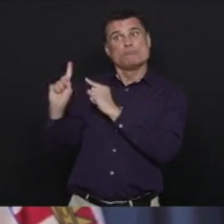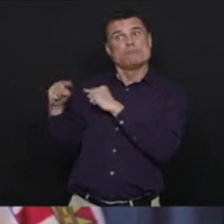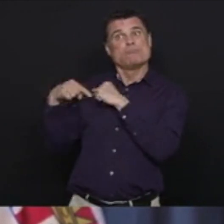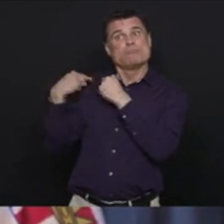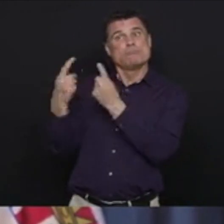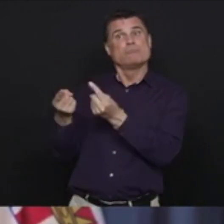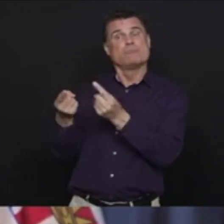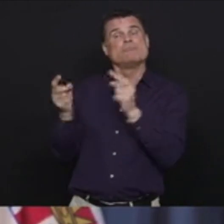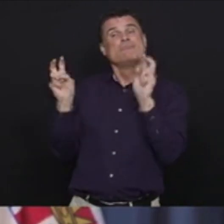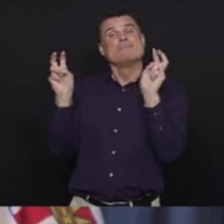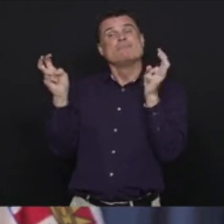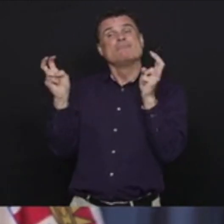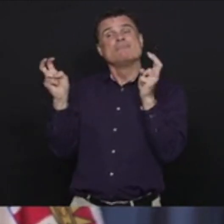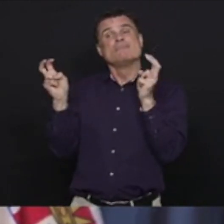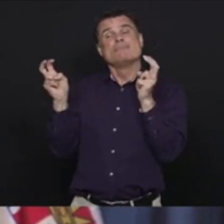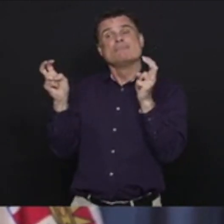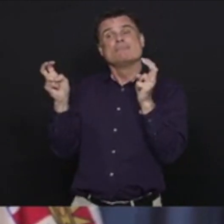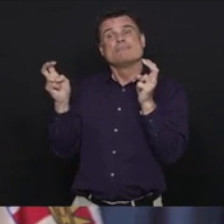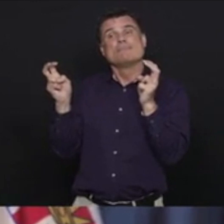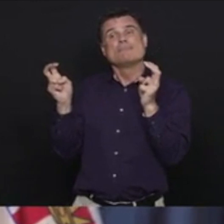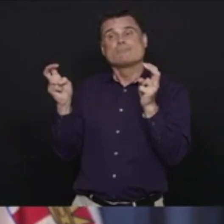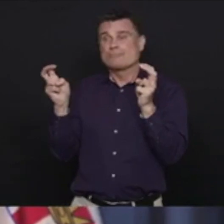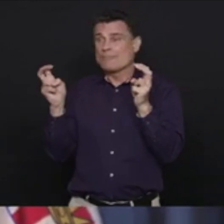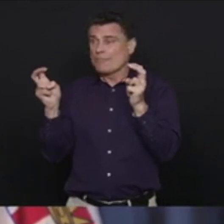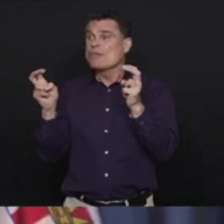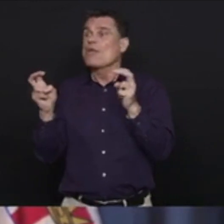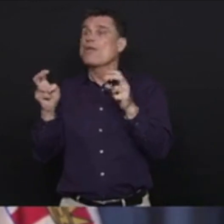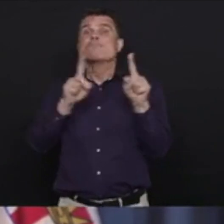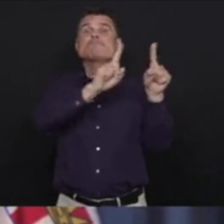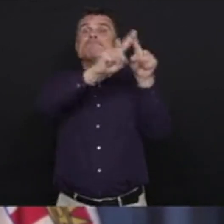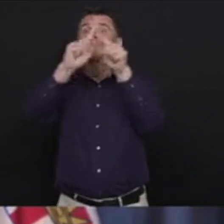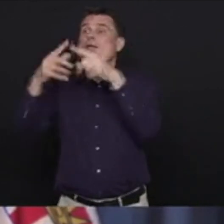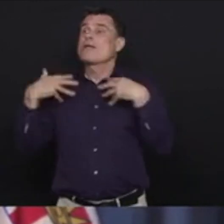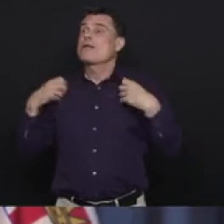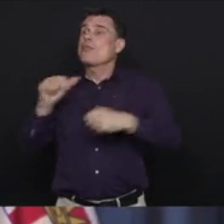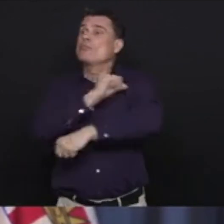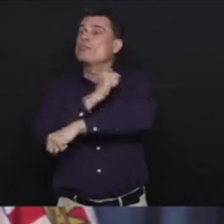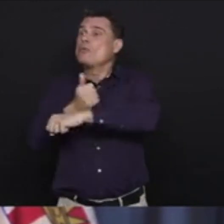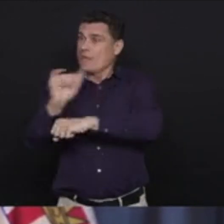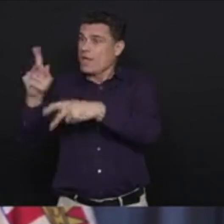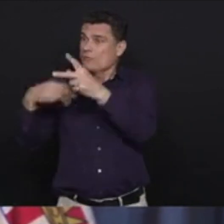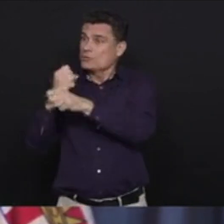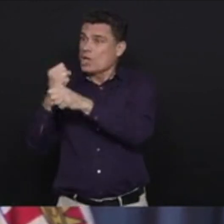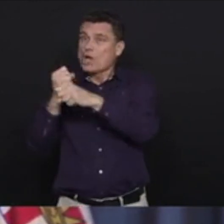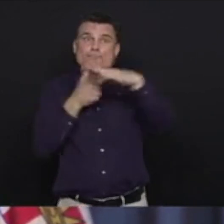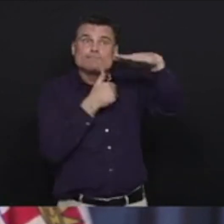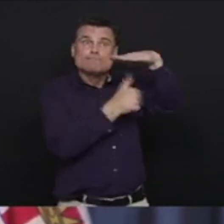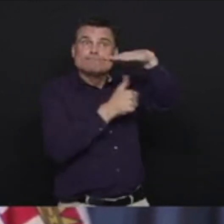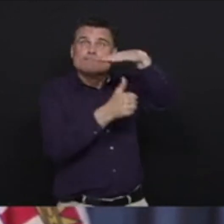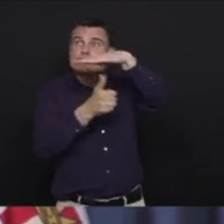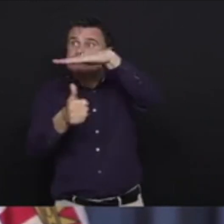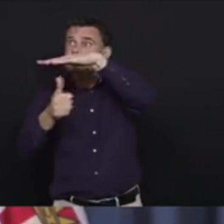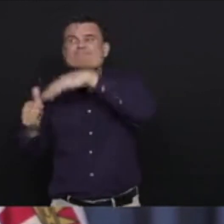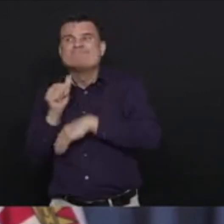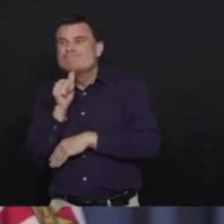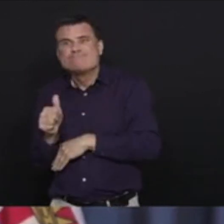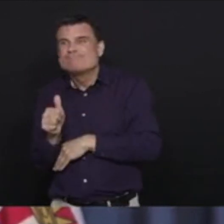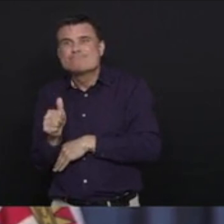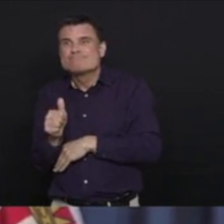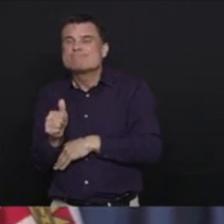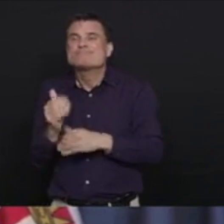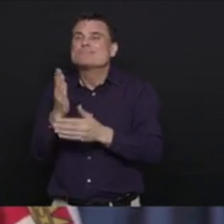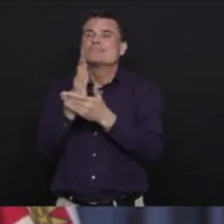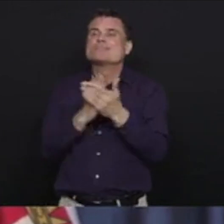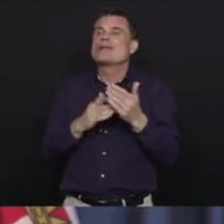ensure that workers are safe, that the quality of care is high. That's the work we've been doing together for a couple of years, and it's the work, and